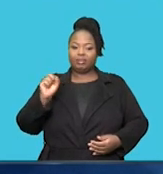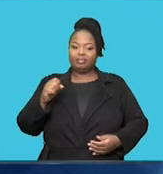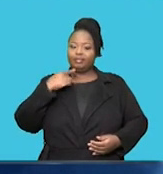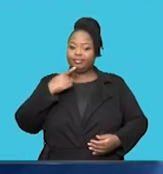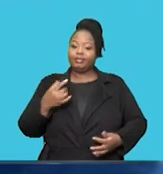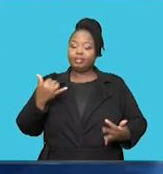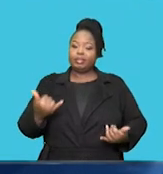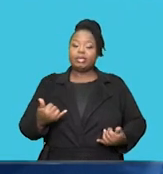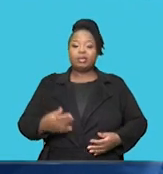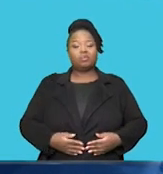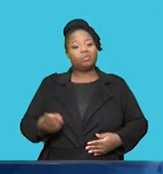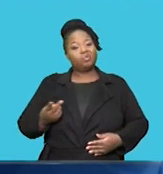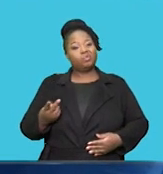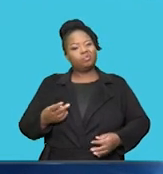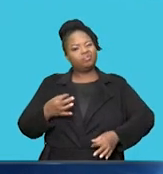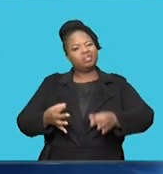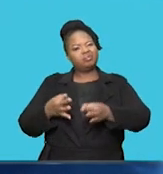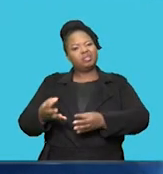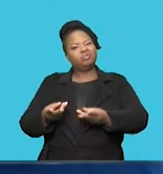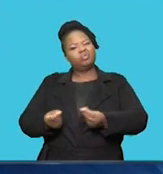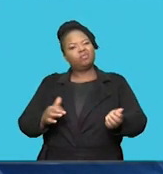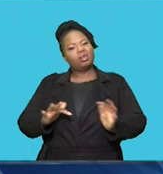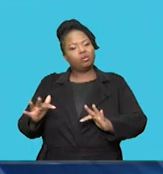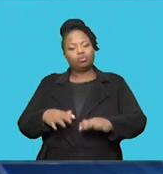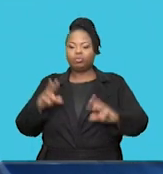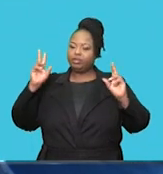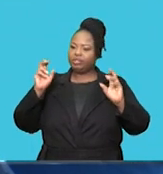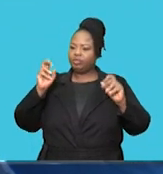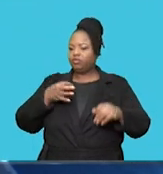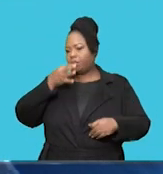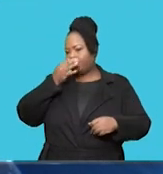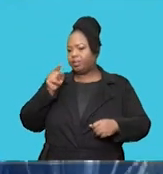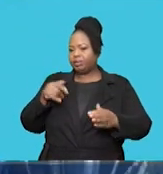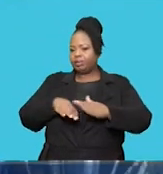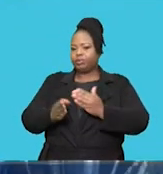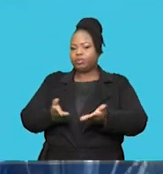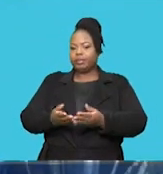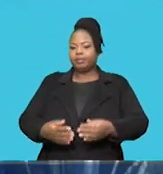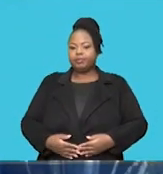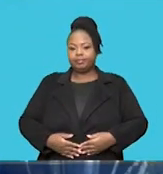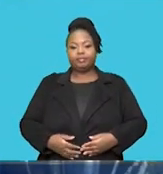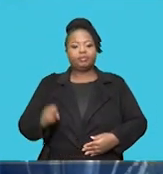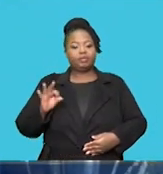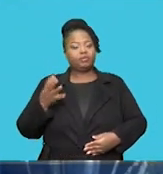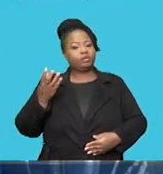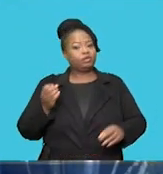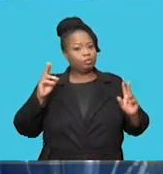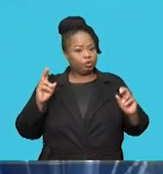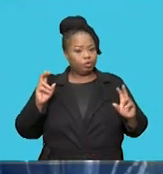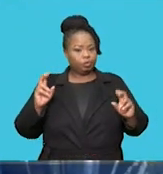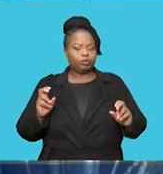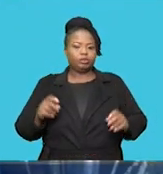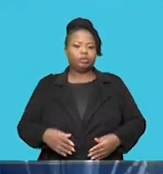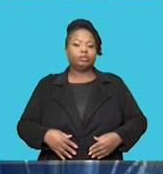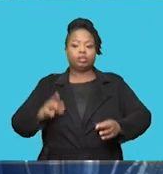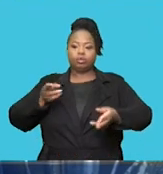eseveza ukuthi babhekana kanjani nezigameko zobhonkolo kulesi sikole. If there are issues